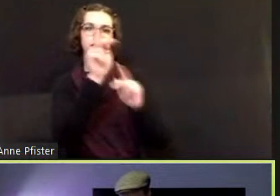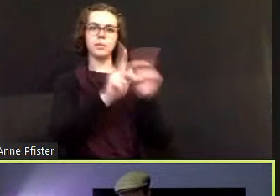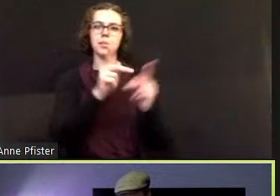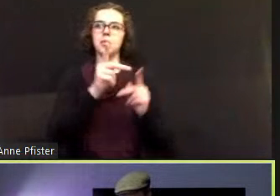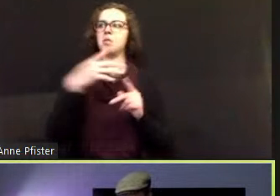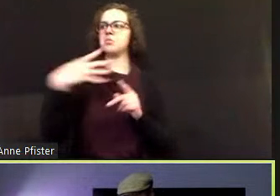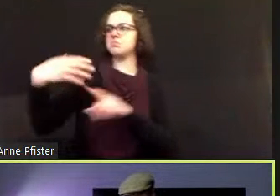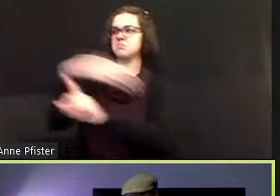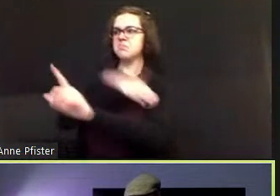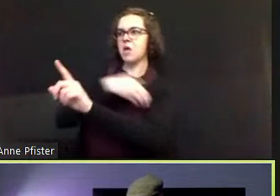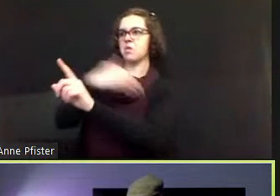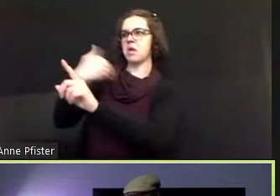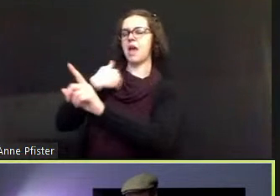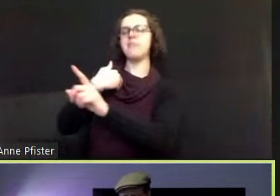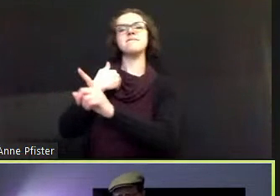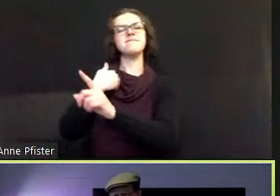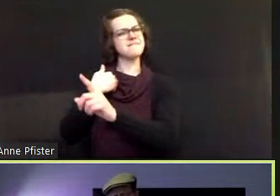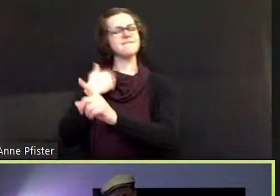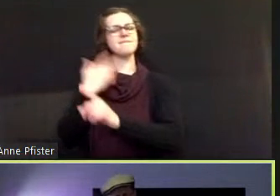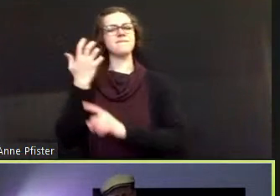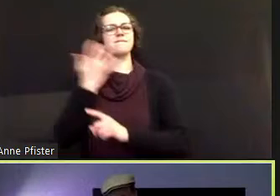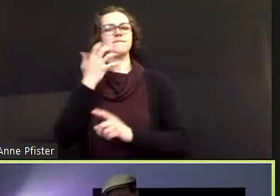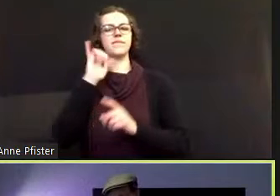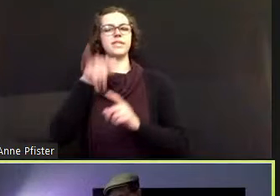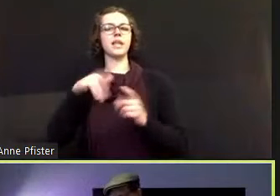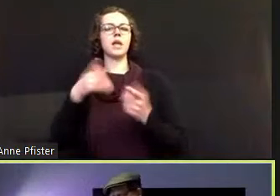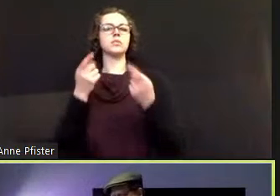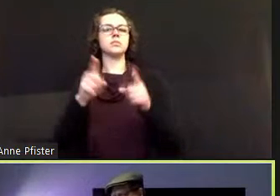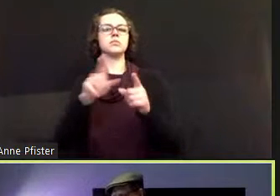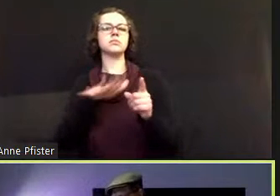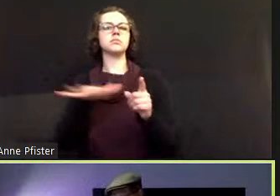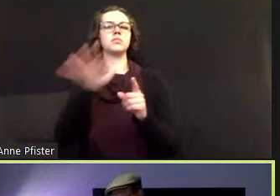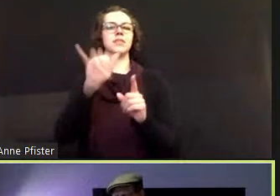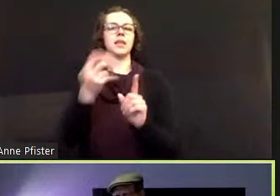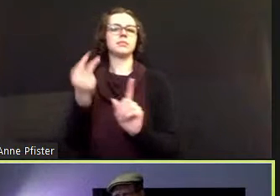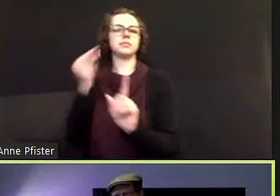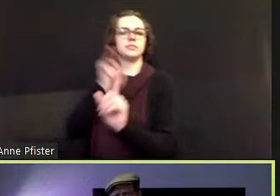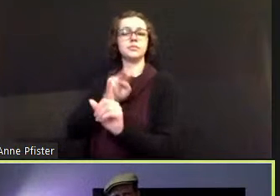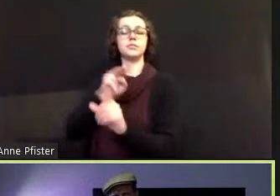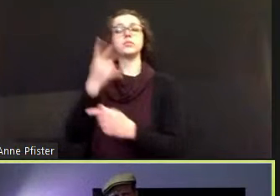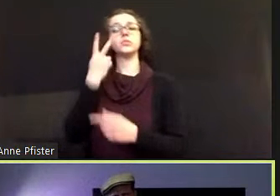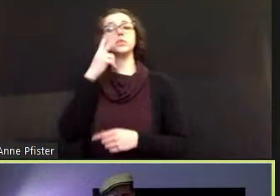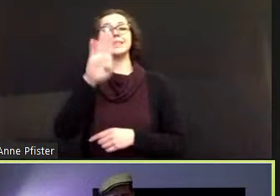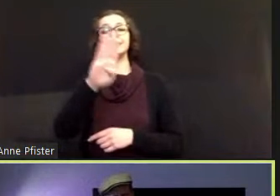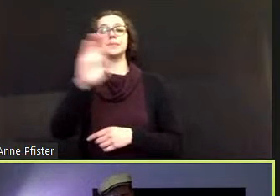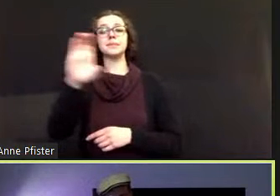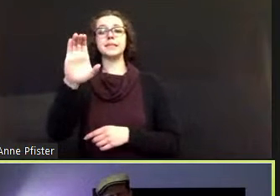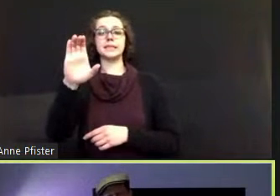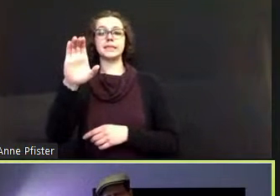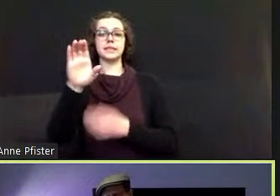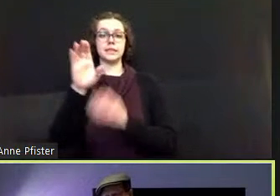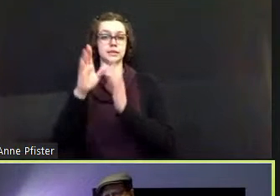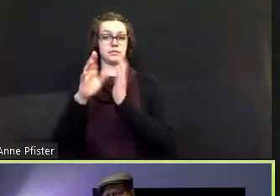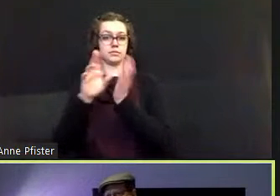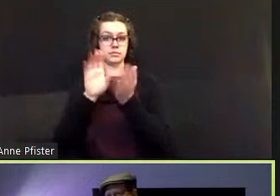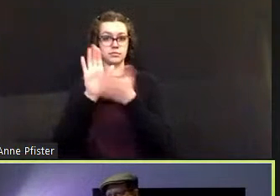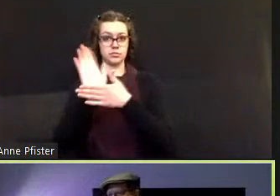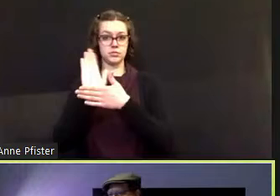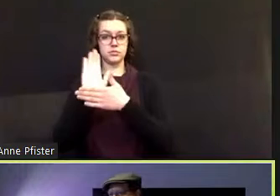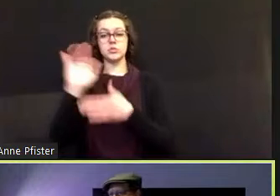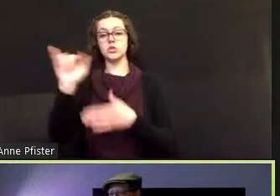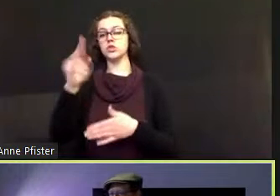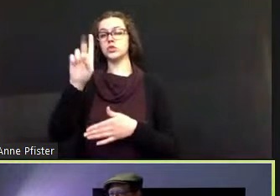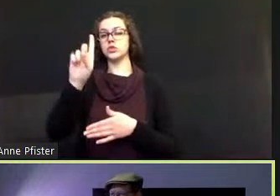picked up that way. We even see in a BBC Horizon documentary that was directed by Judith